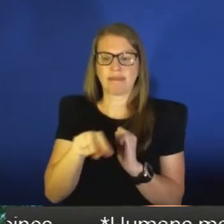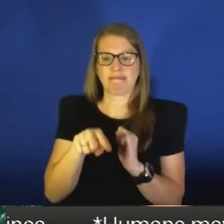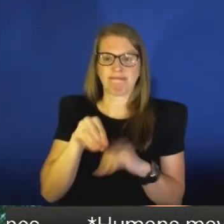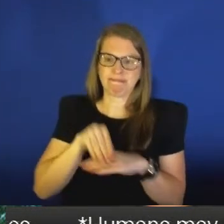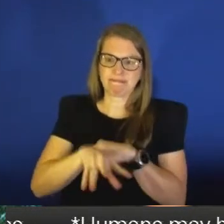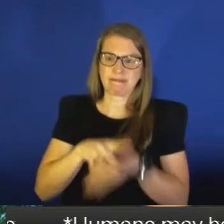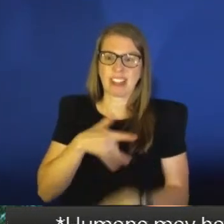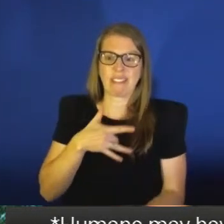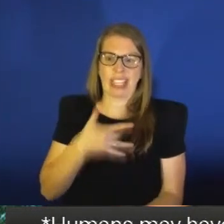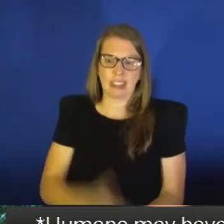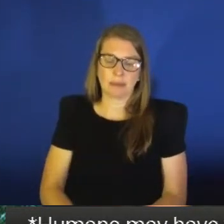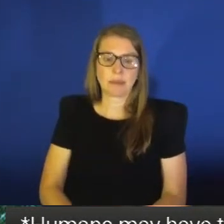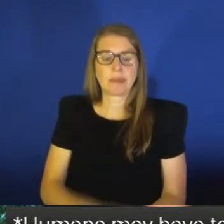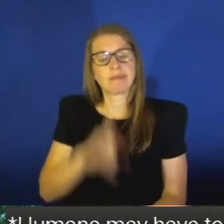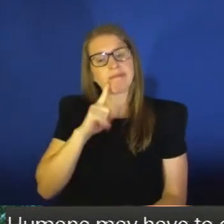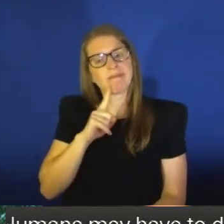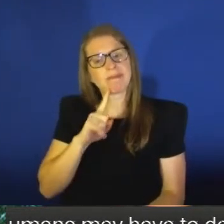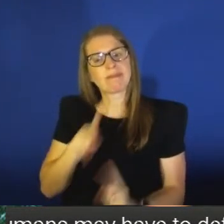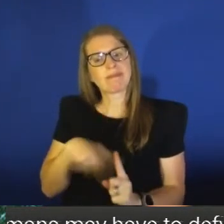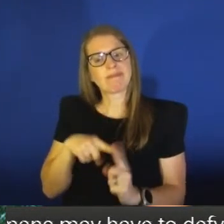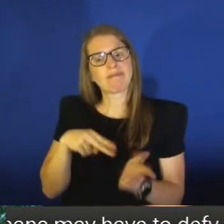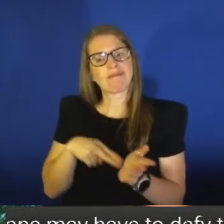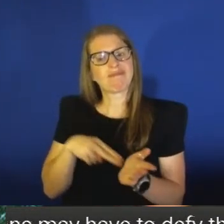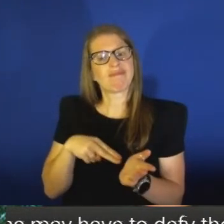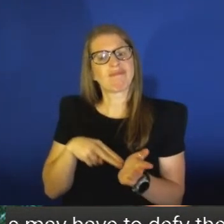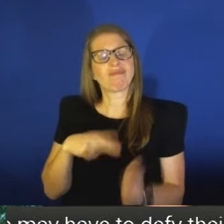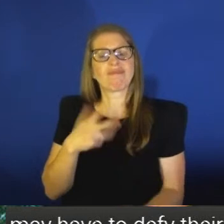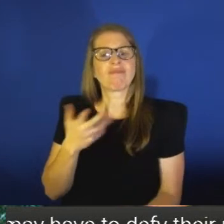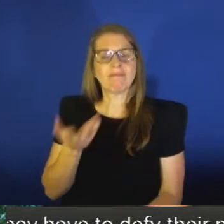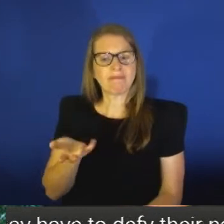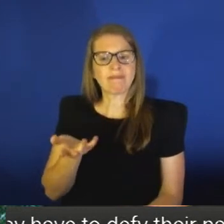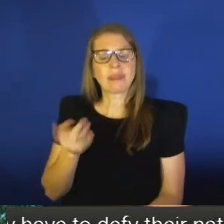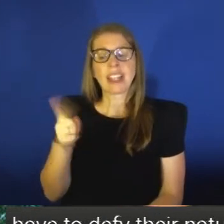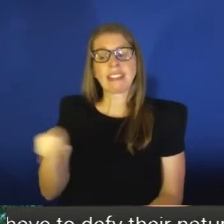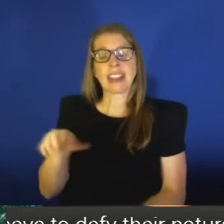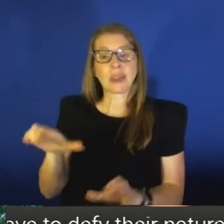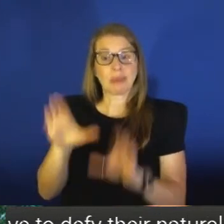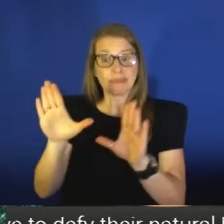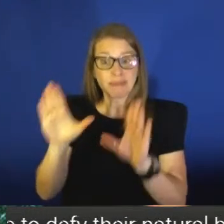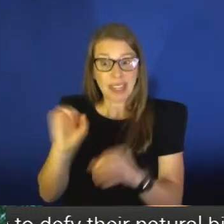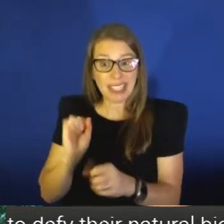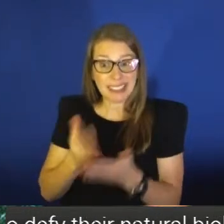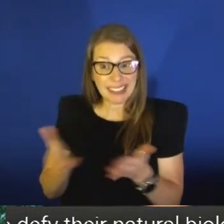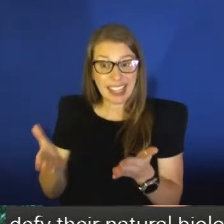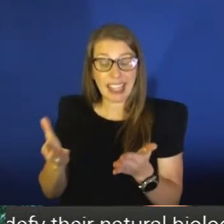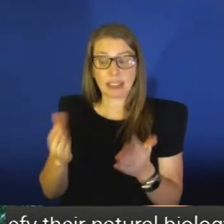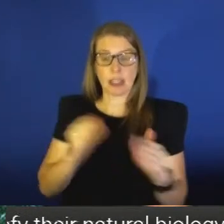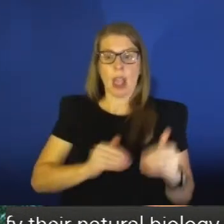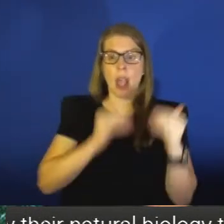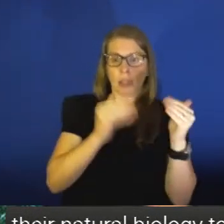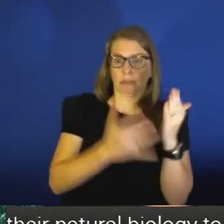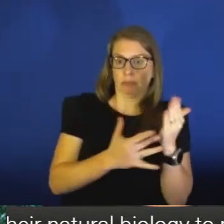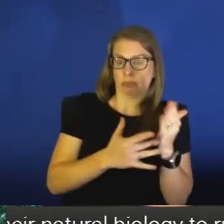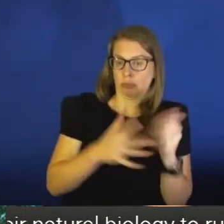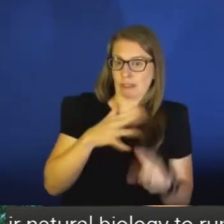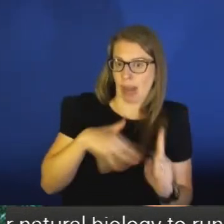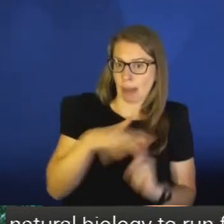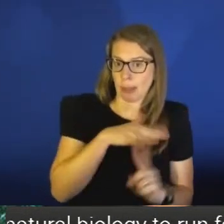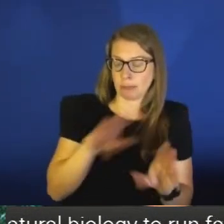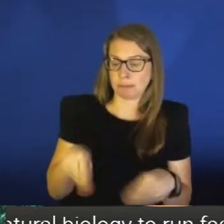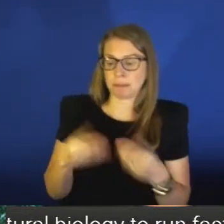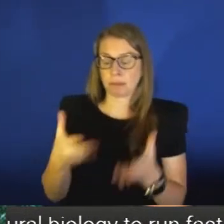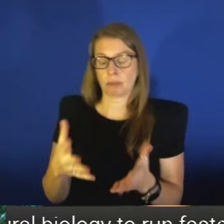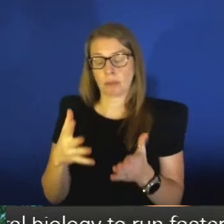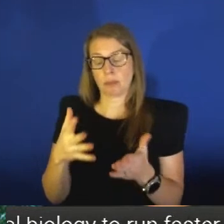about nursing, and I know that they do amazing things, they do it in this high-tech environment, they are providing unbelievable